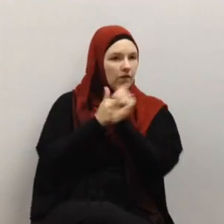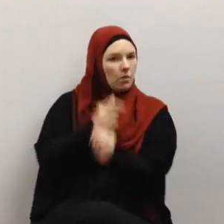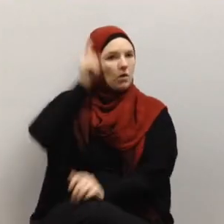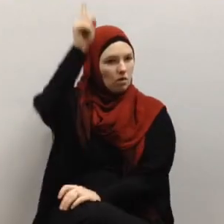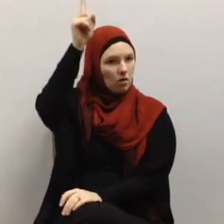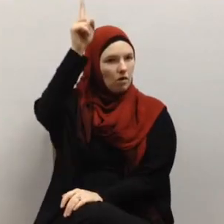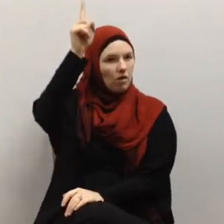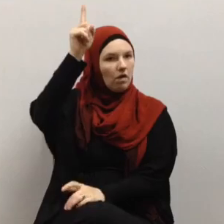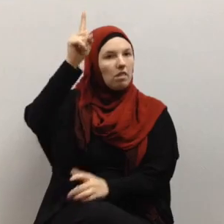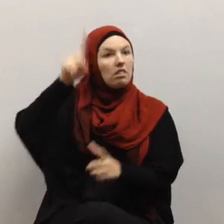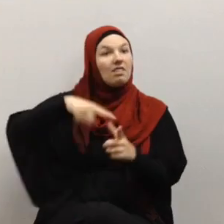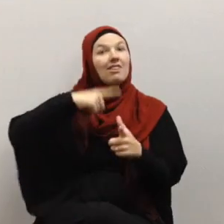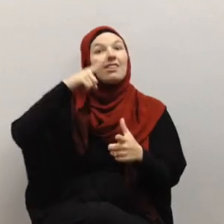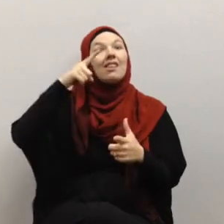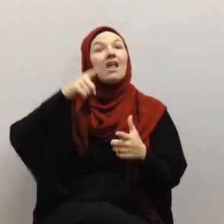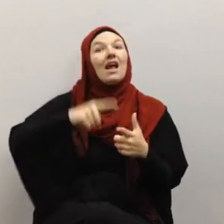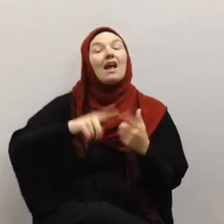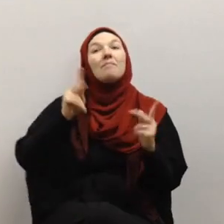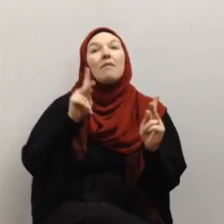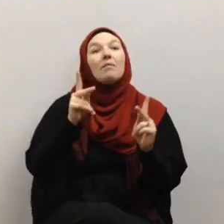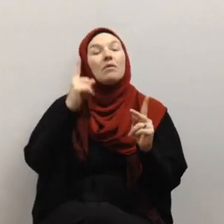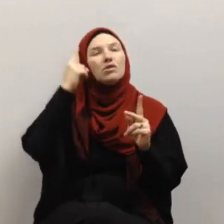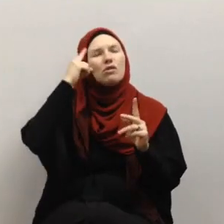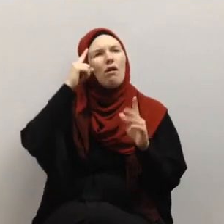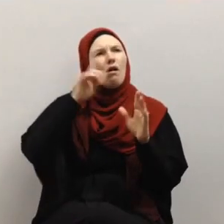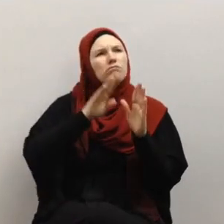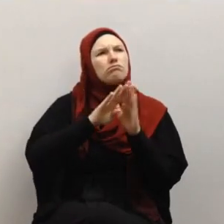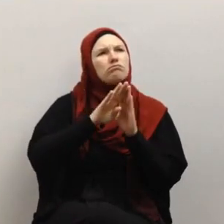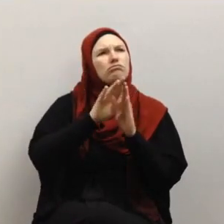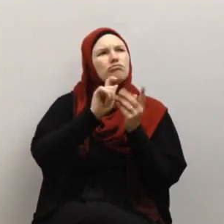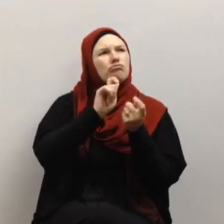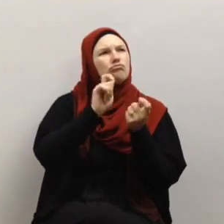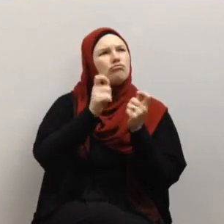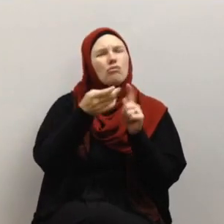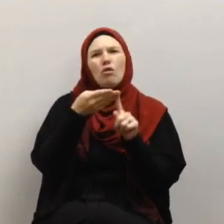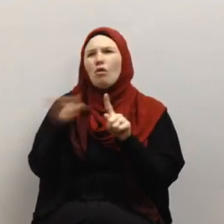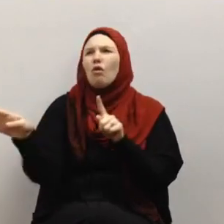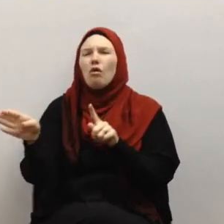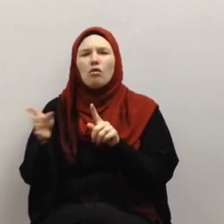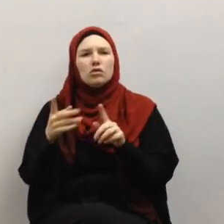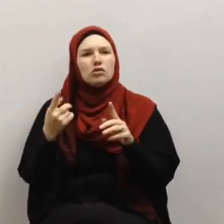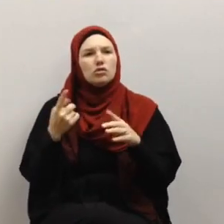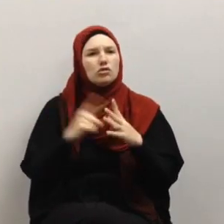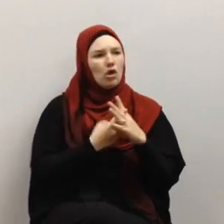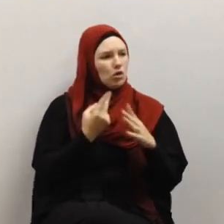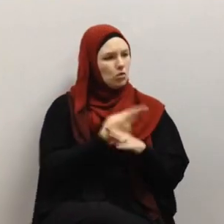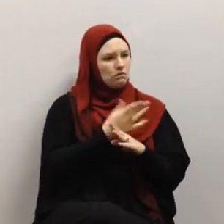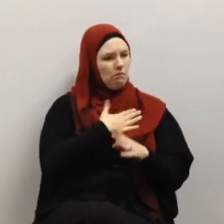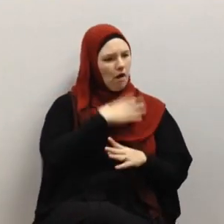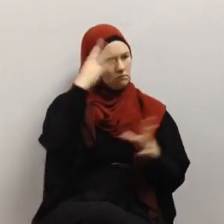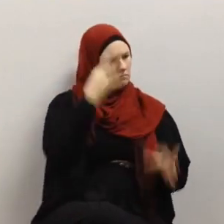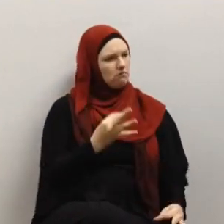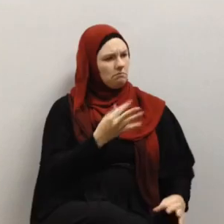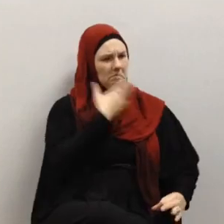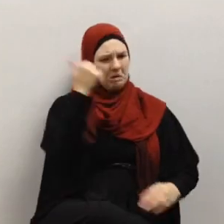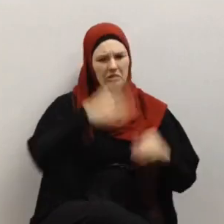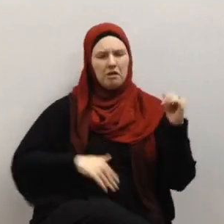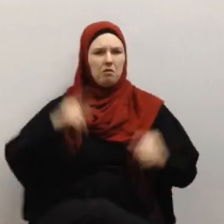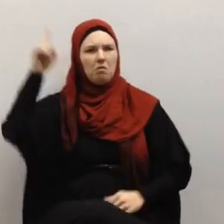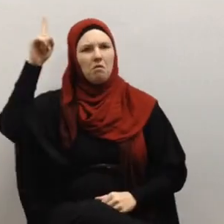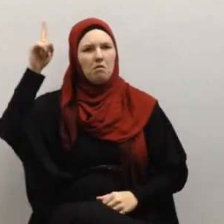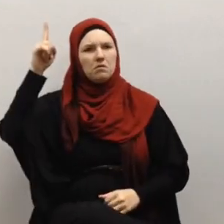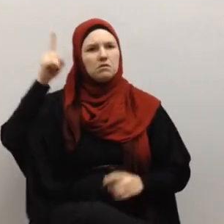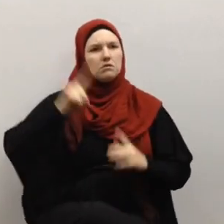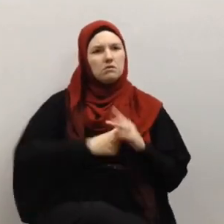they diverted. They started to think differently. They started to use their judgment above the judgment of Allah, their